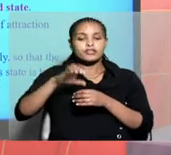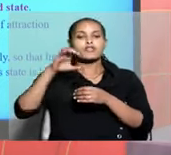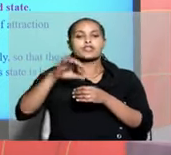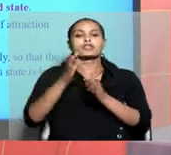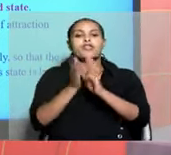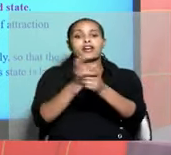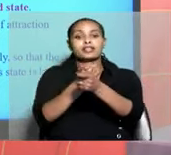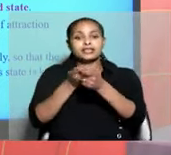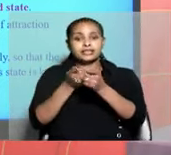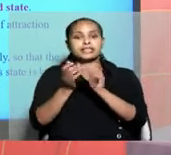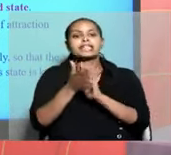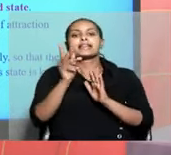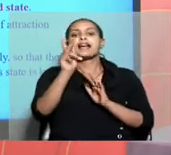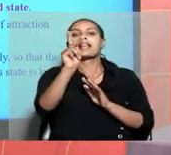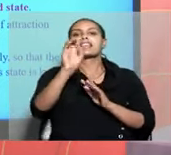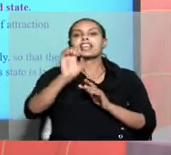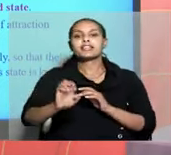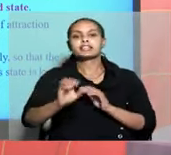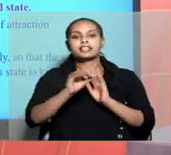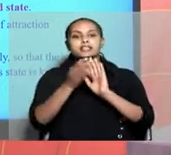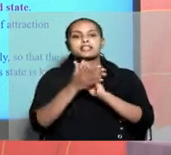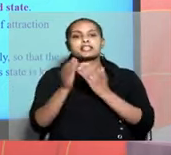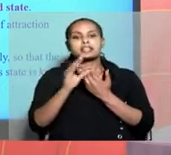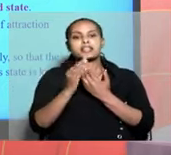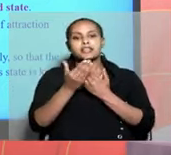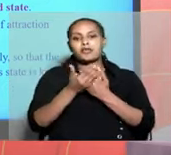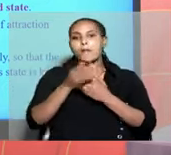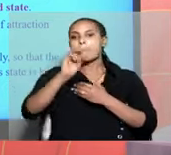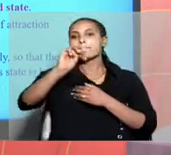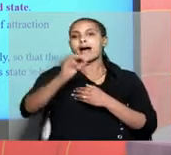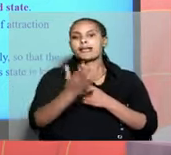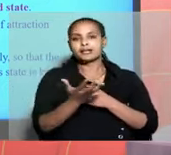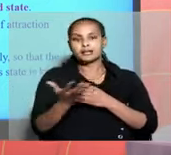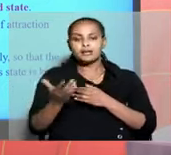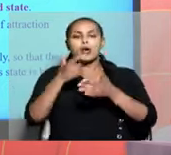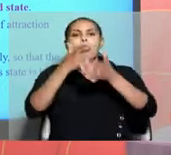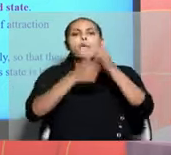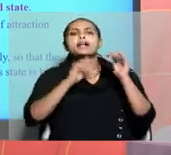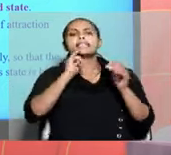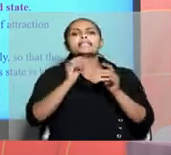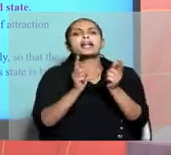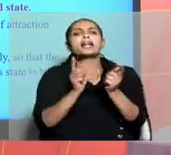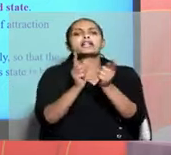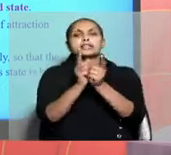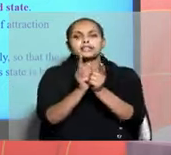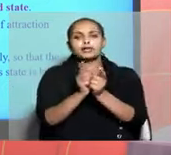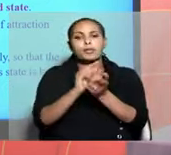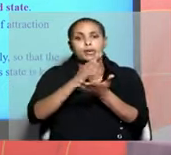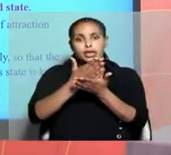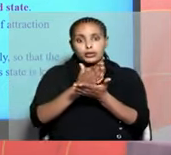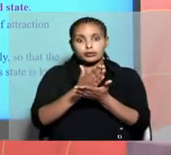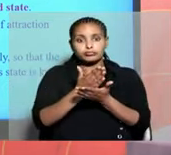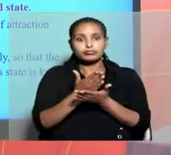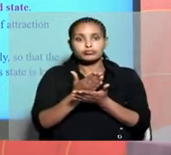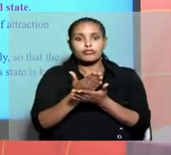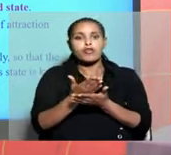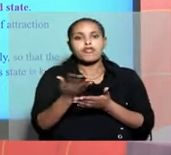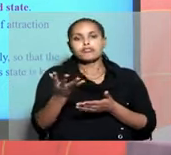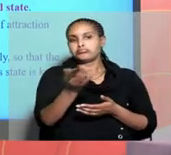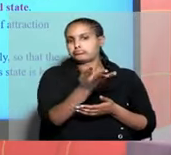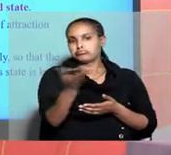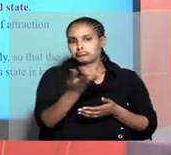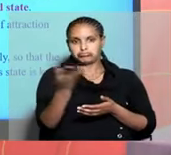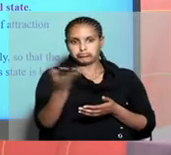attractions, kinetic energy and state of matter. What is the relation between force